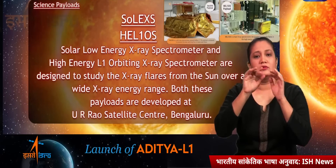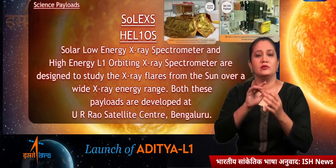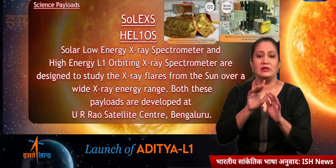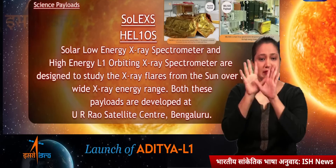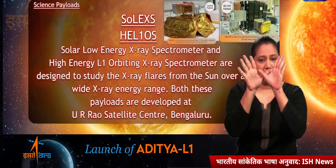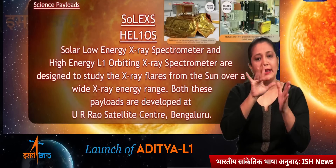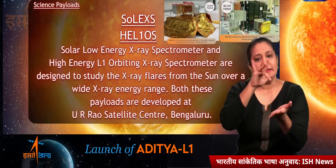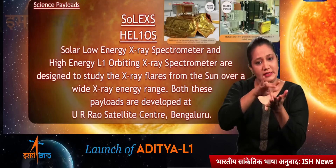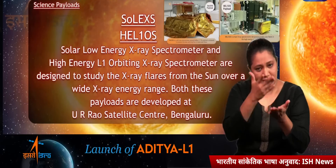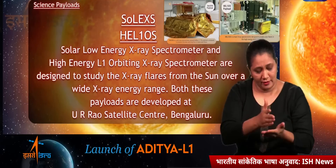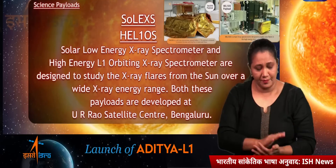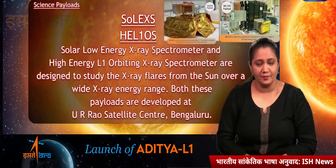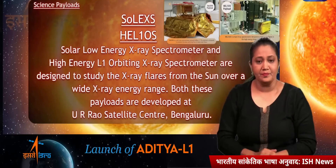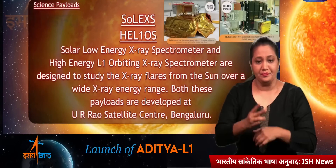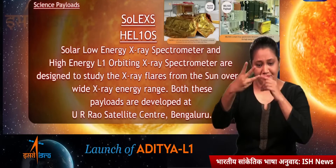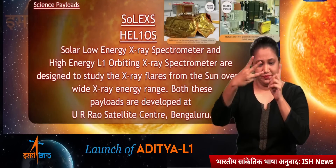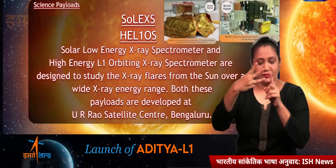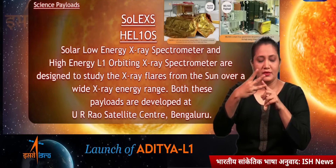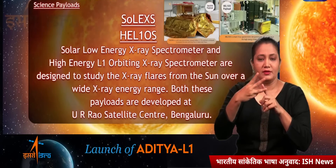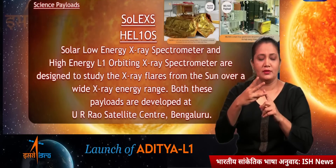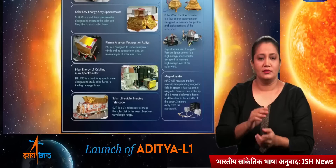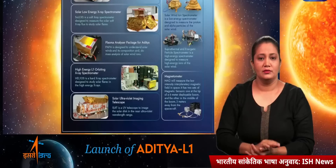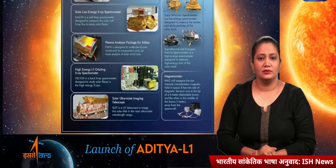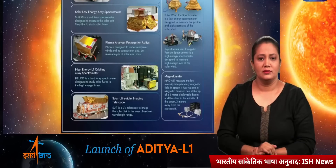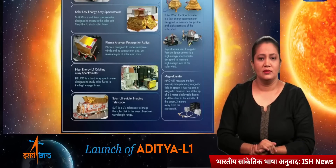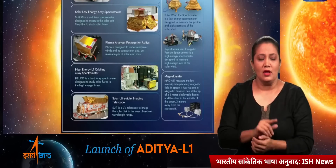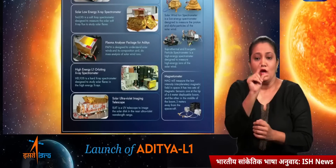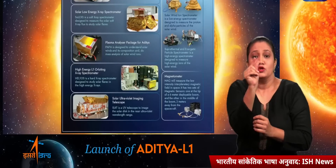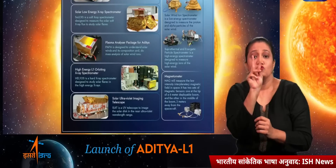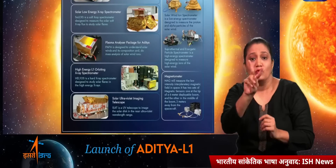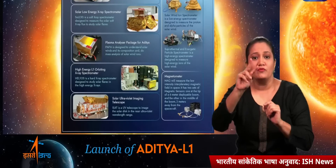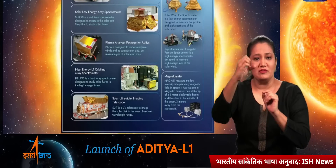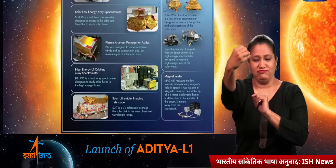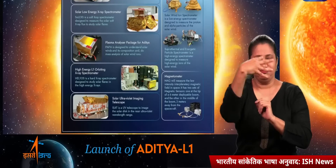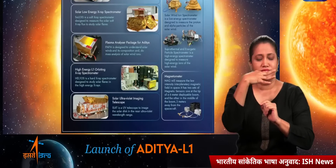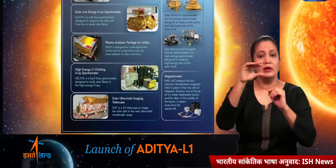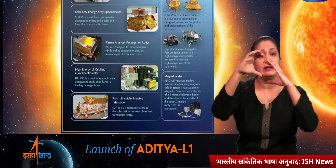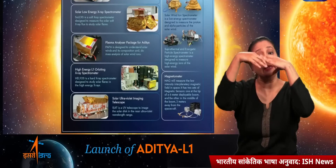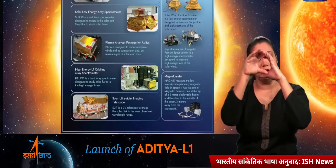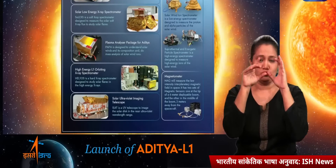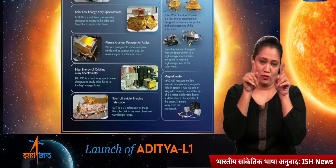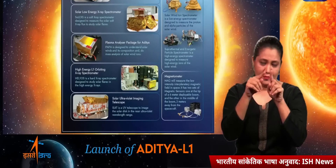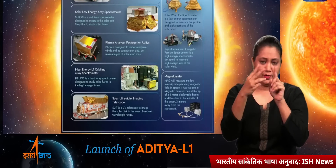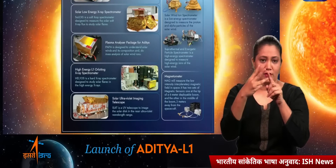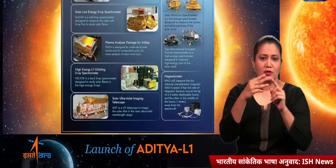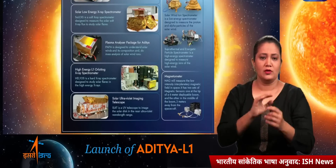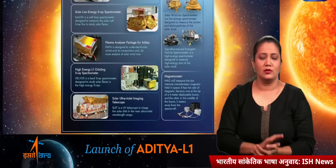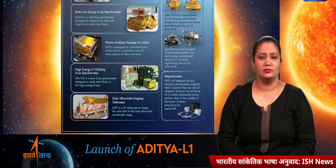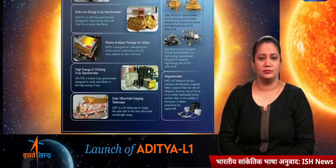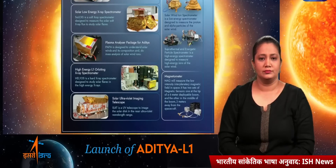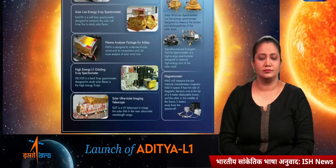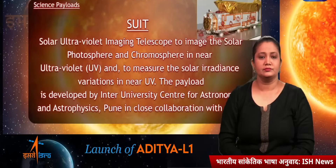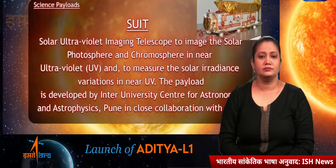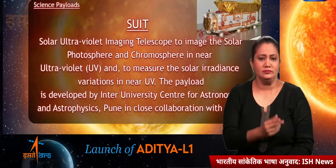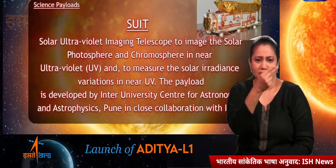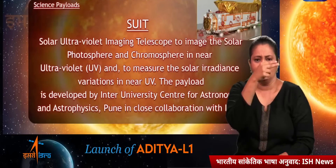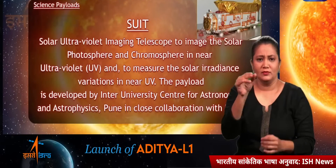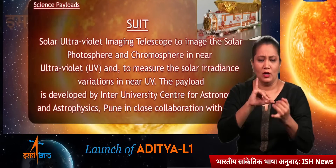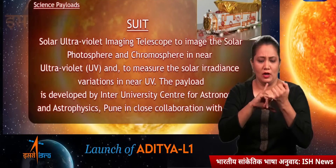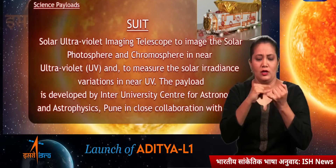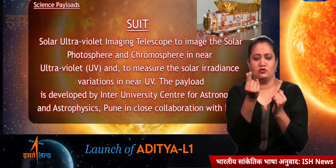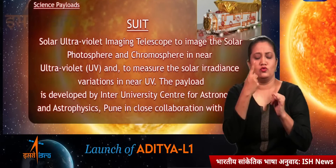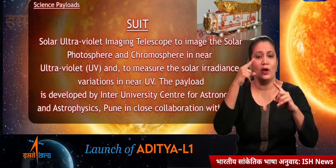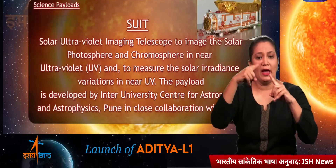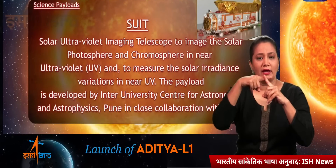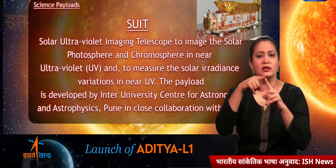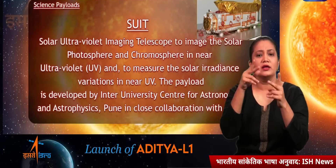Third payload is the Solar Ultraviolet Imaging Telescope SUIT, which is a UV telescope